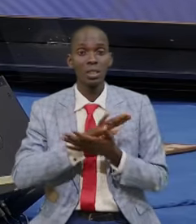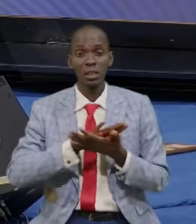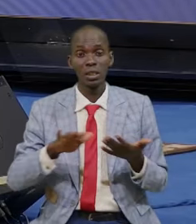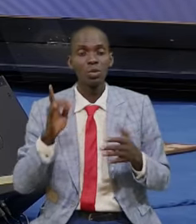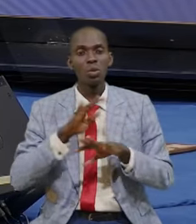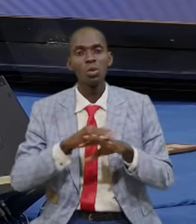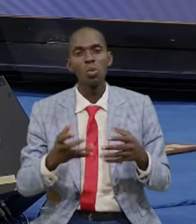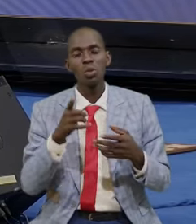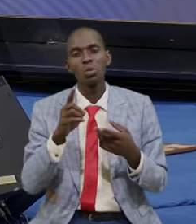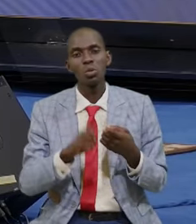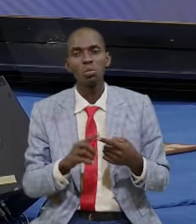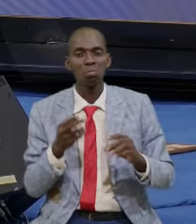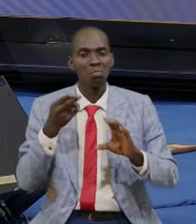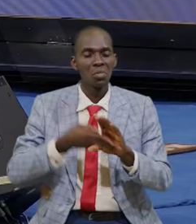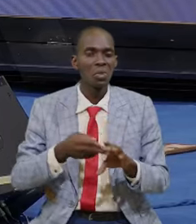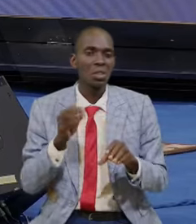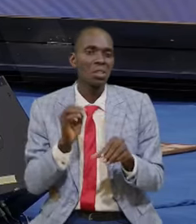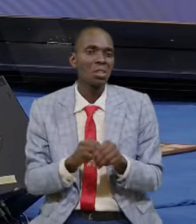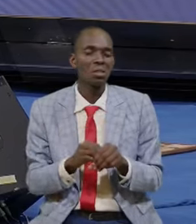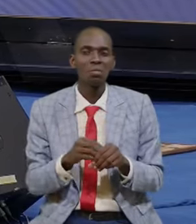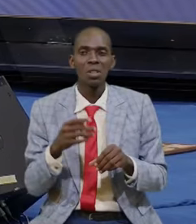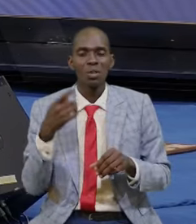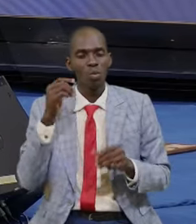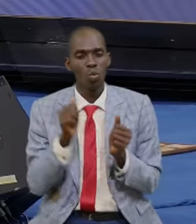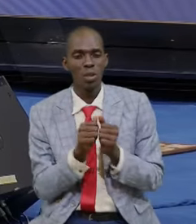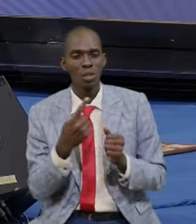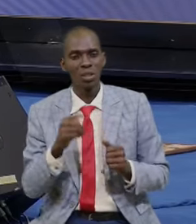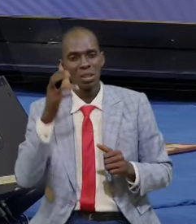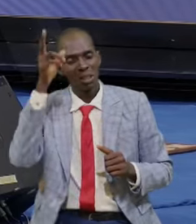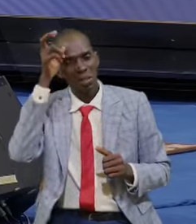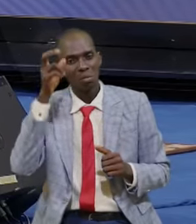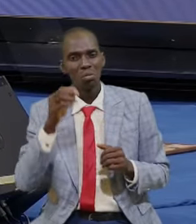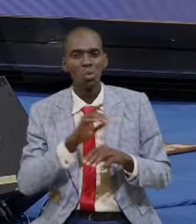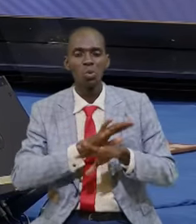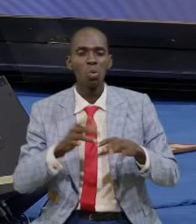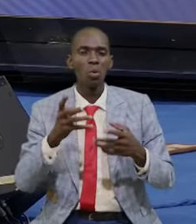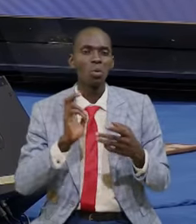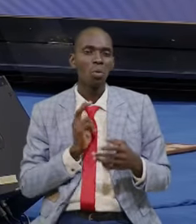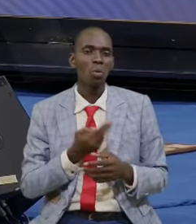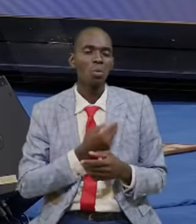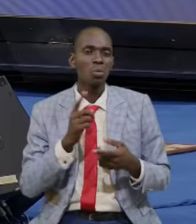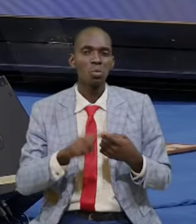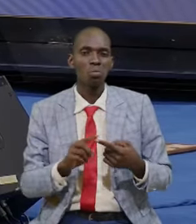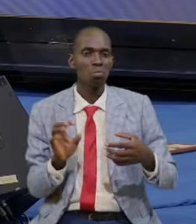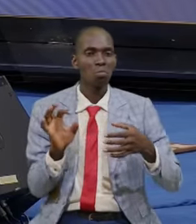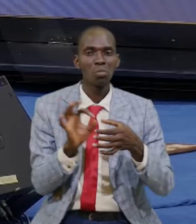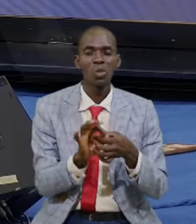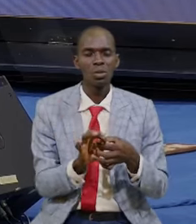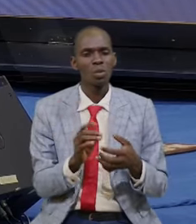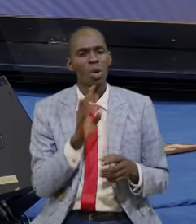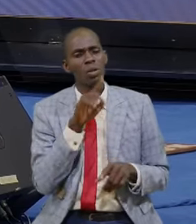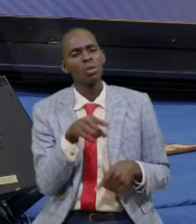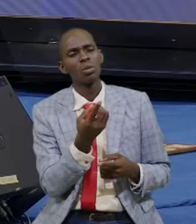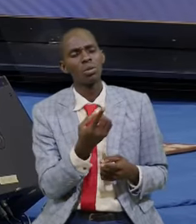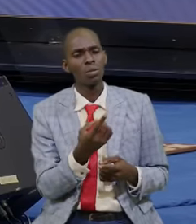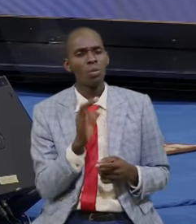doesn't want us getting involved with the devil in any way. He doesn't want us going off. Where are you going? Where are you